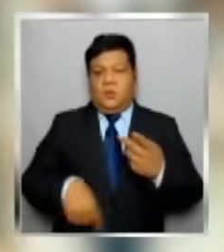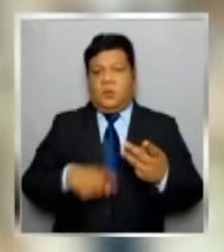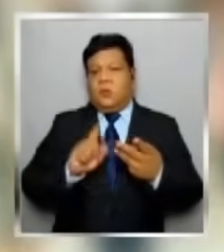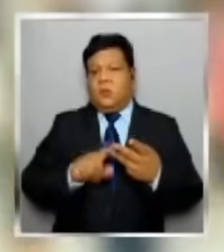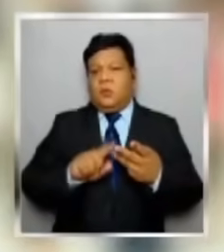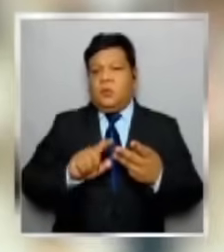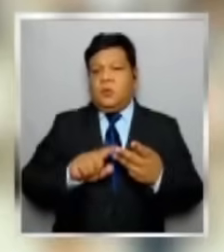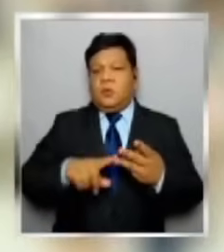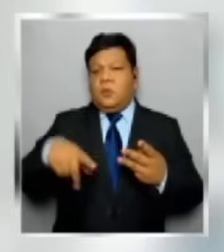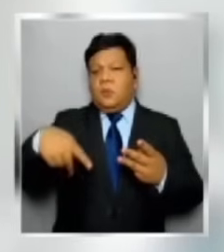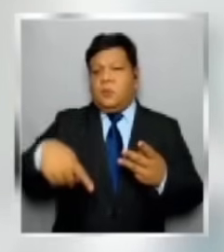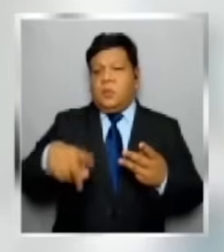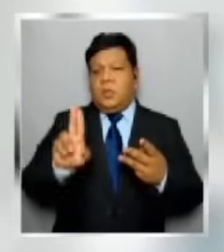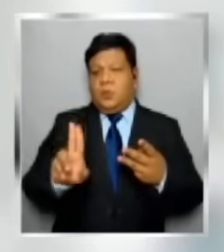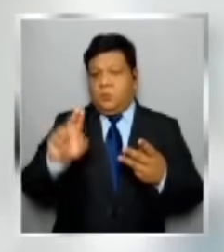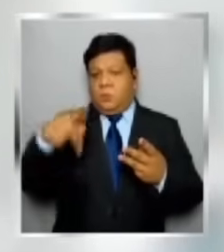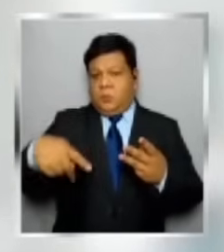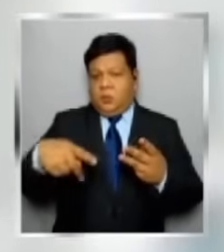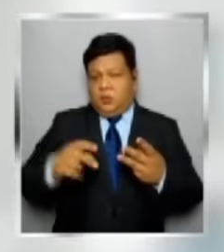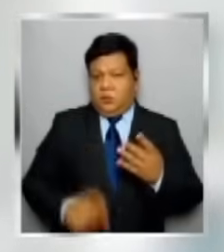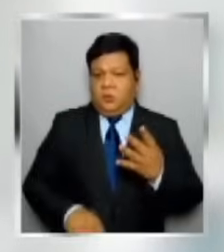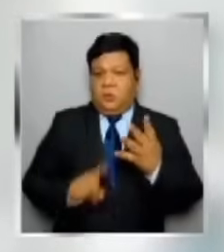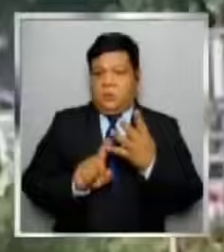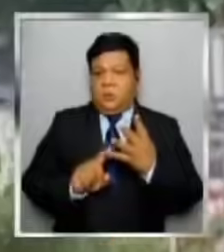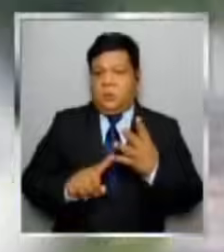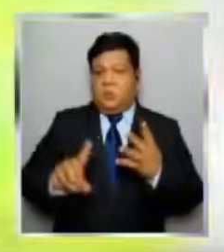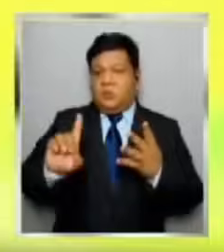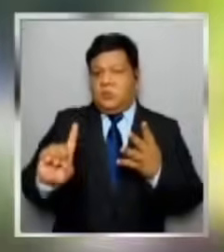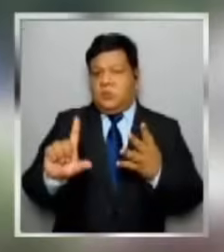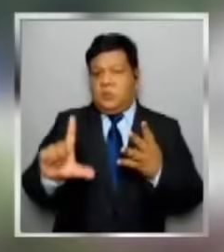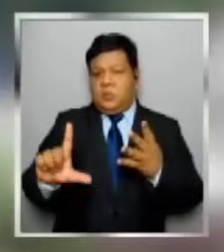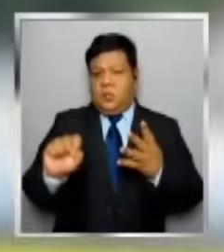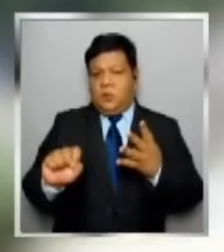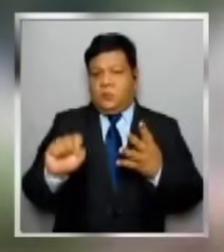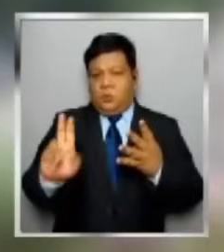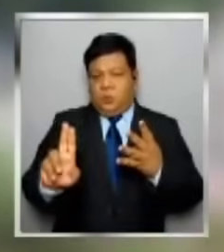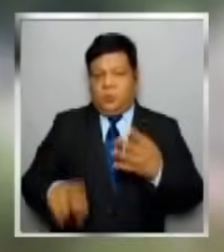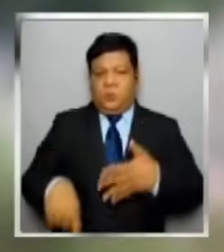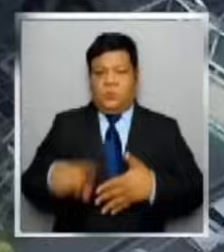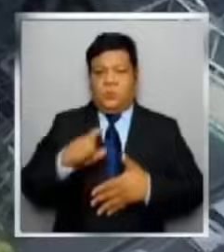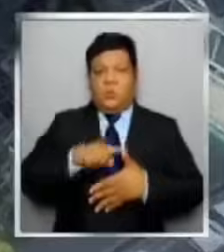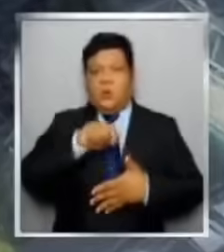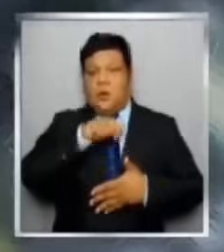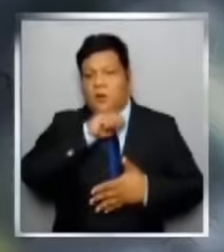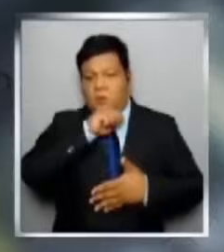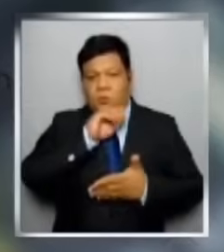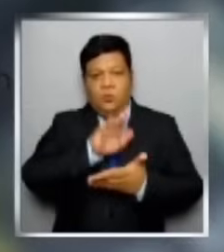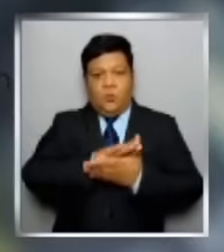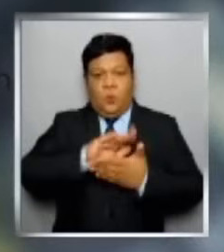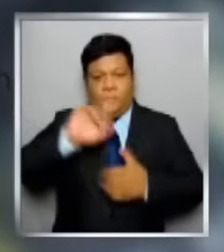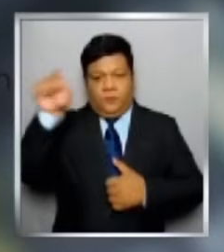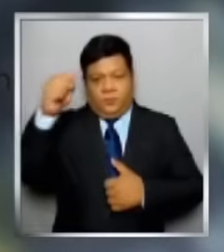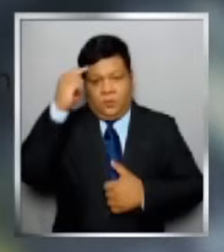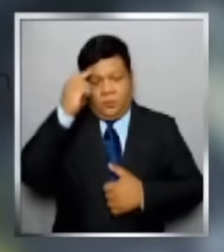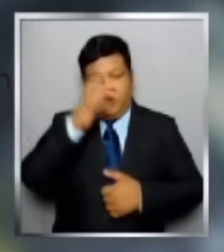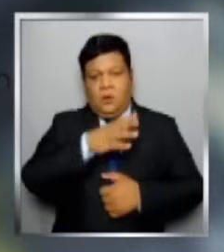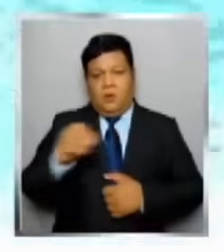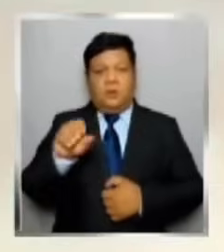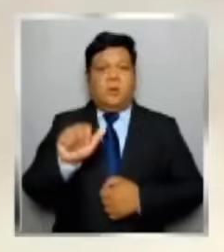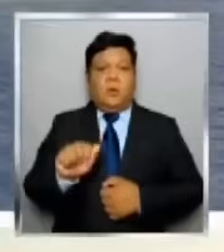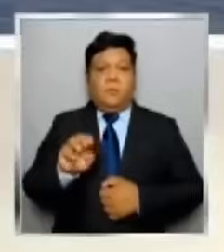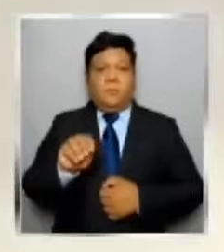University of the Philippines, De La Salle University, Ateneo School of Government, at AMA Education